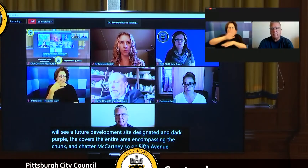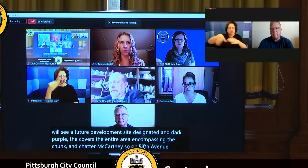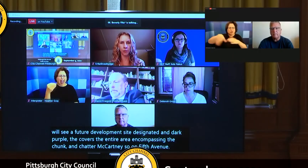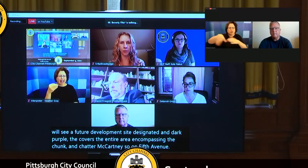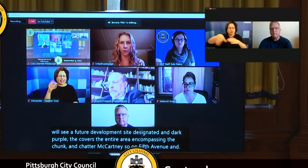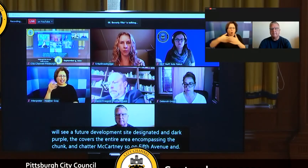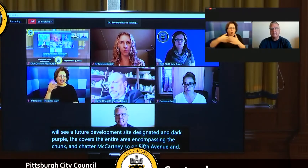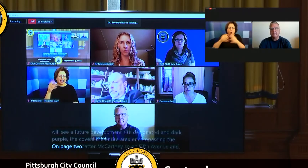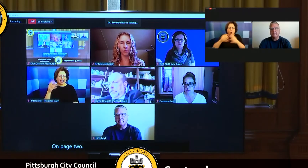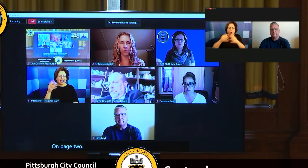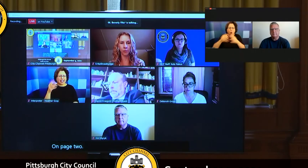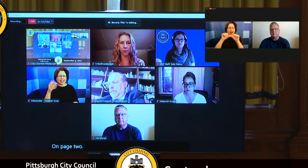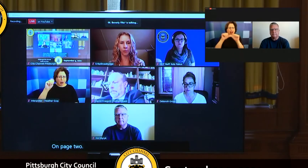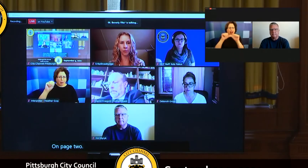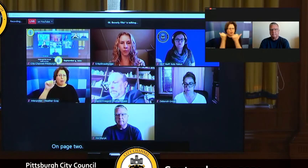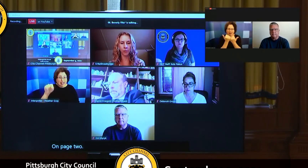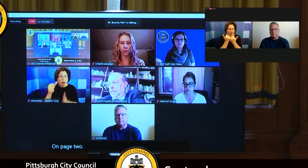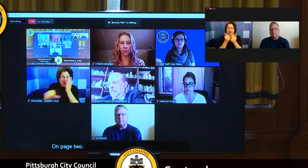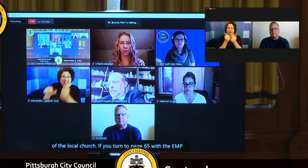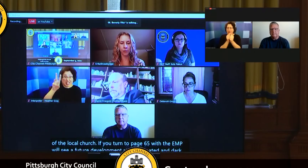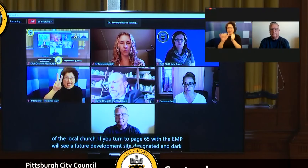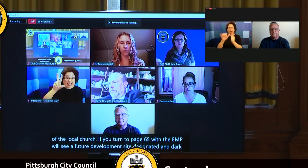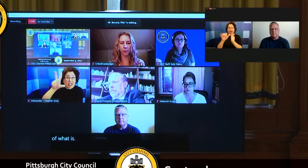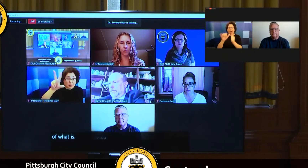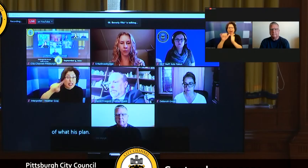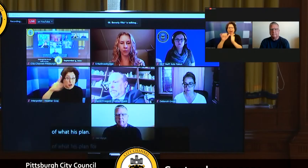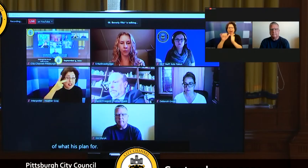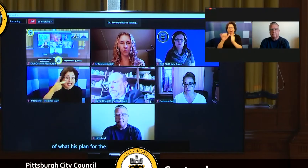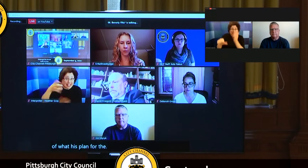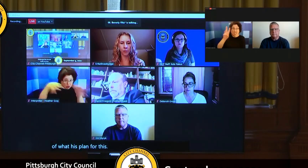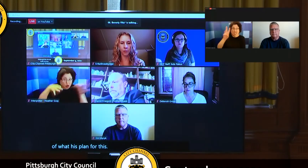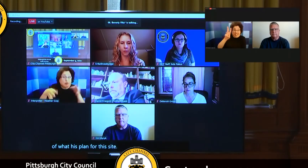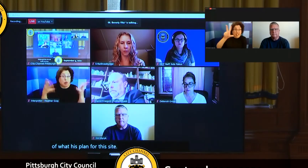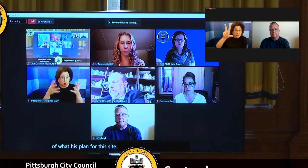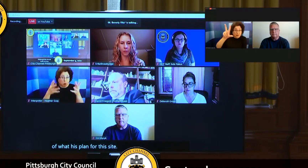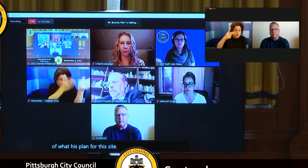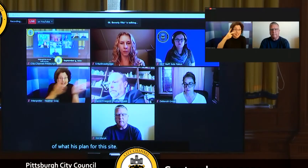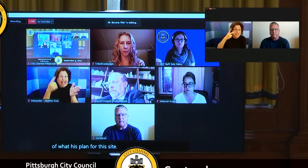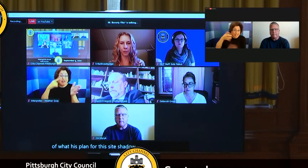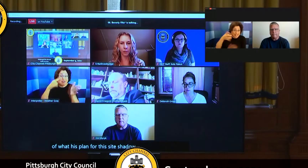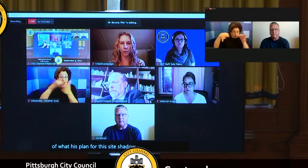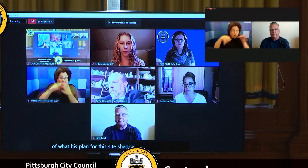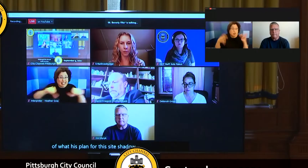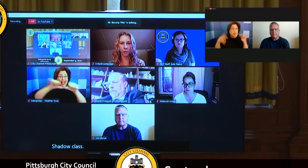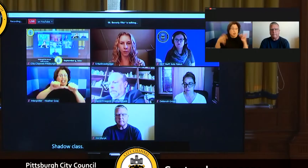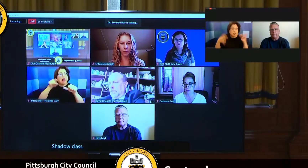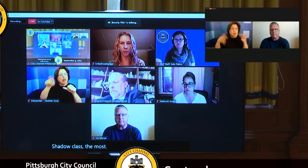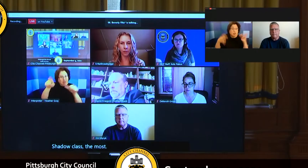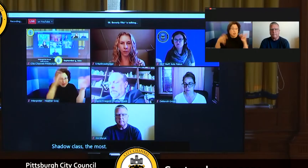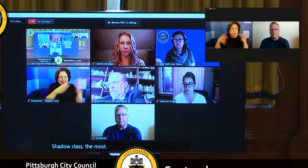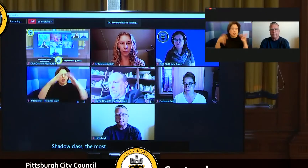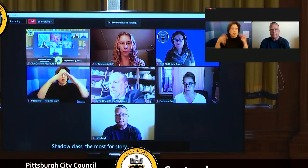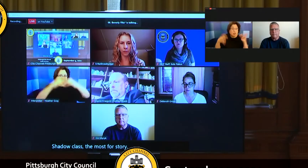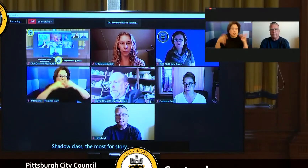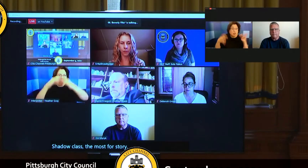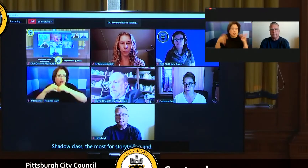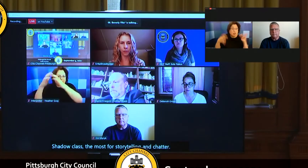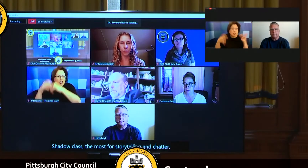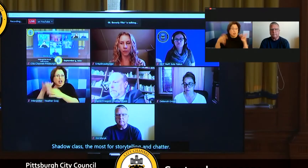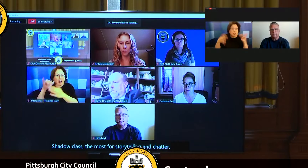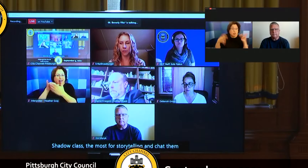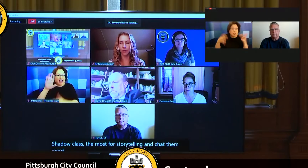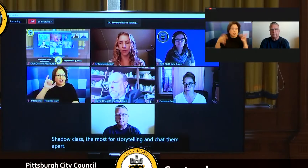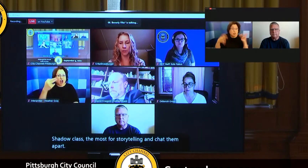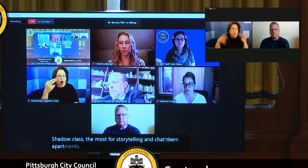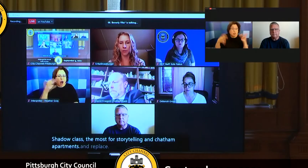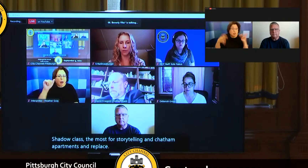page 63, you will find a description of what is planned for this site. Chatham plans to demolish the 4-story Chung and Chatham apartments and replace